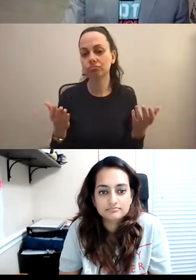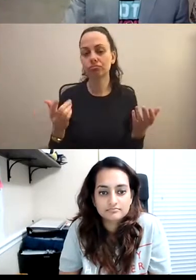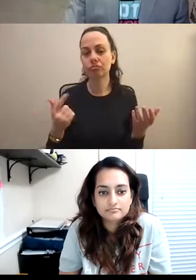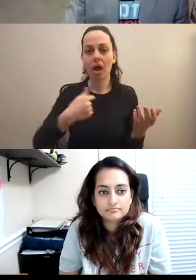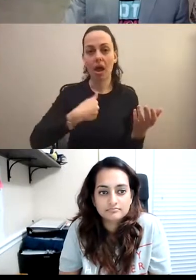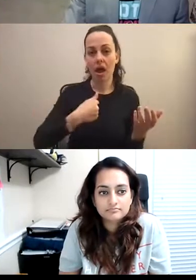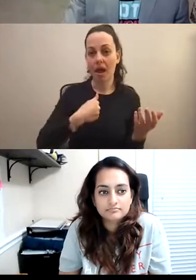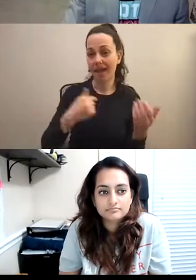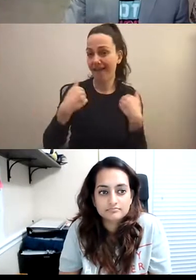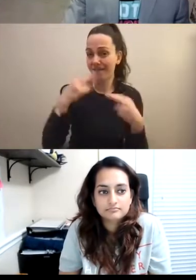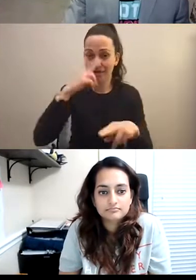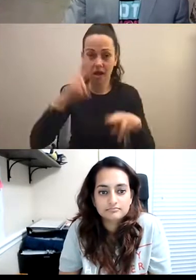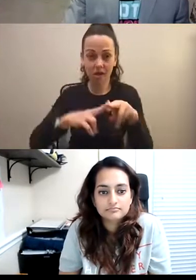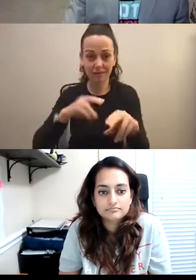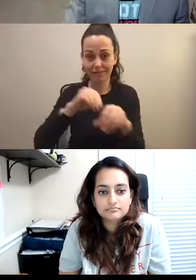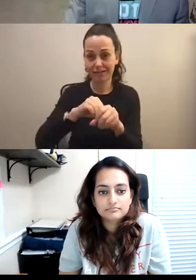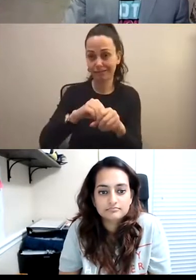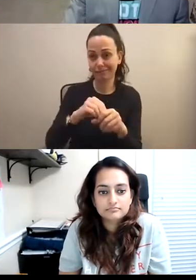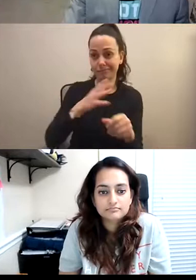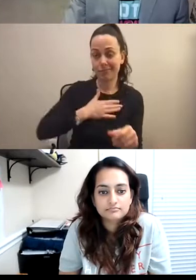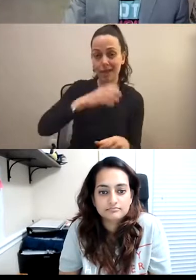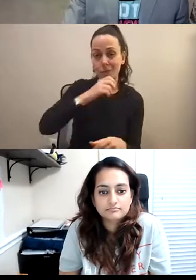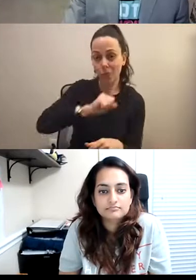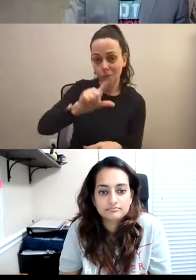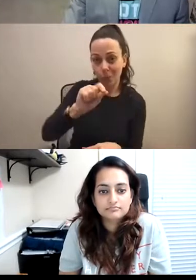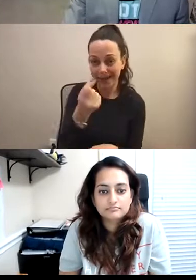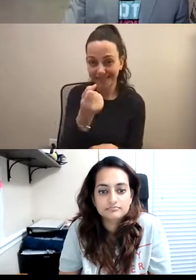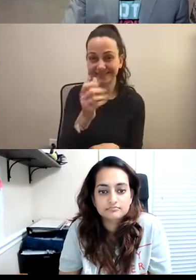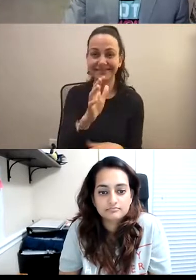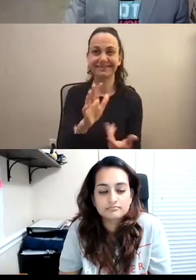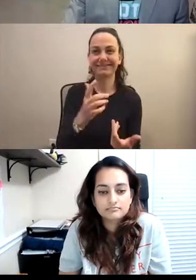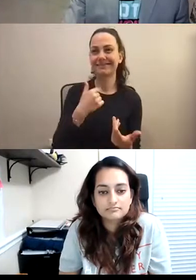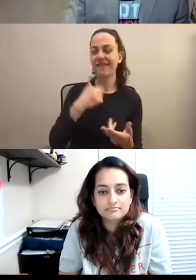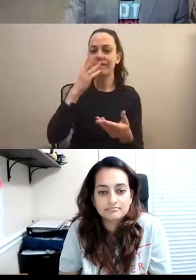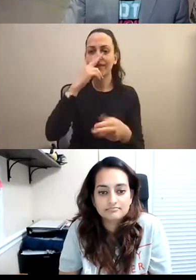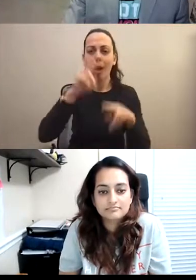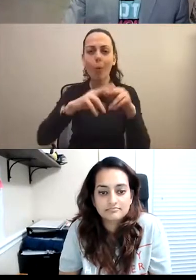I just have fun in my 20s dating. I had fun with the apps.